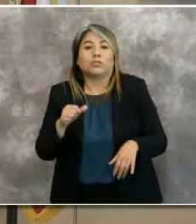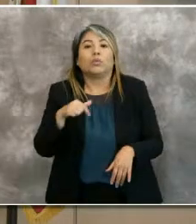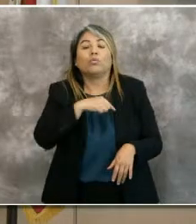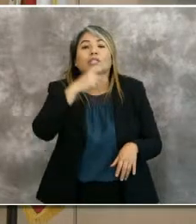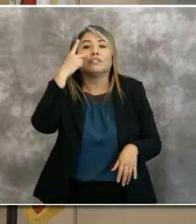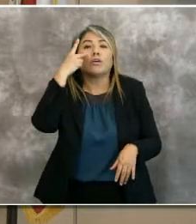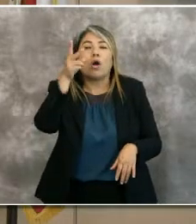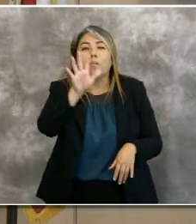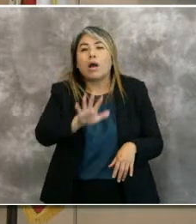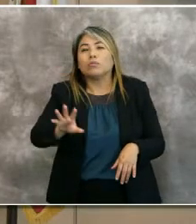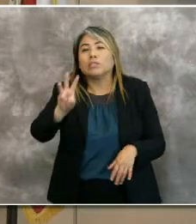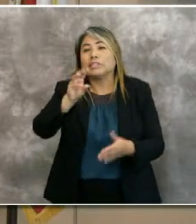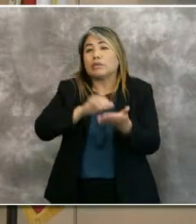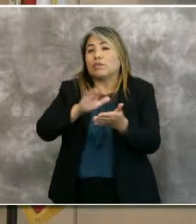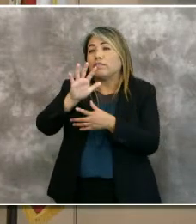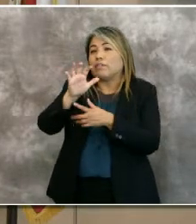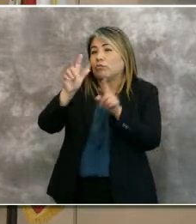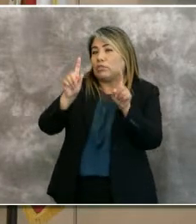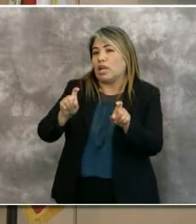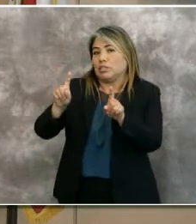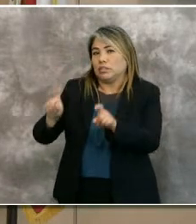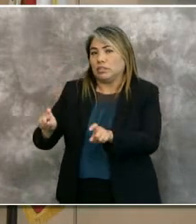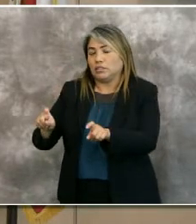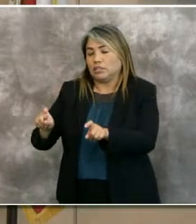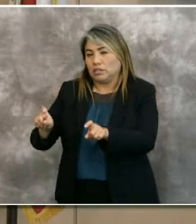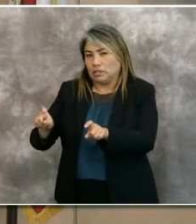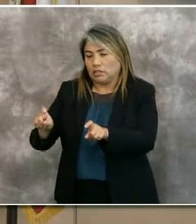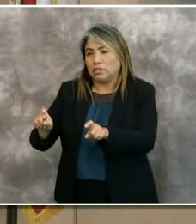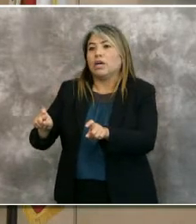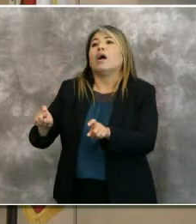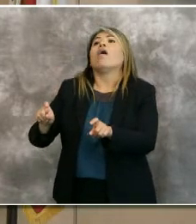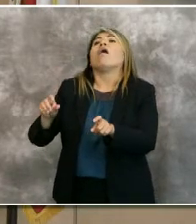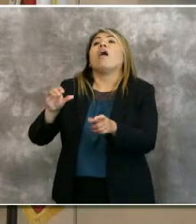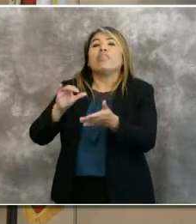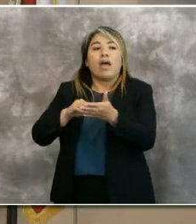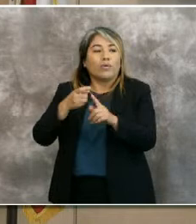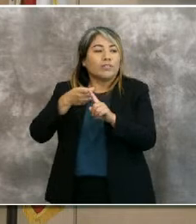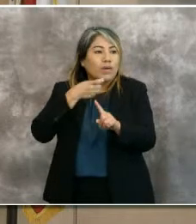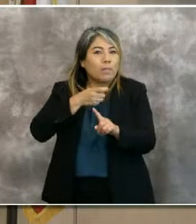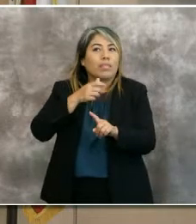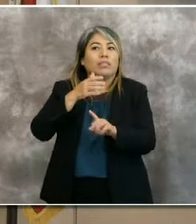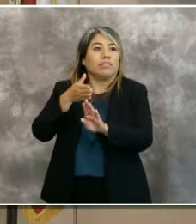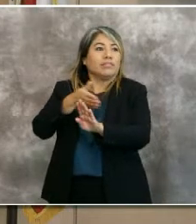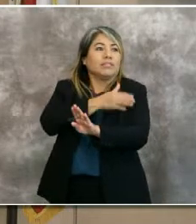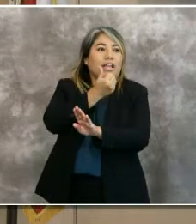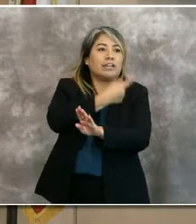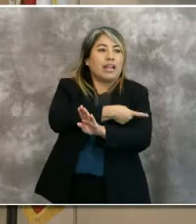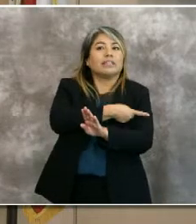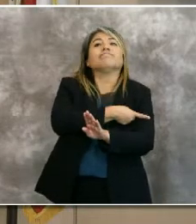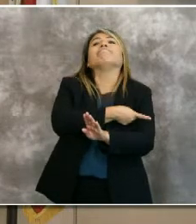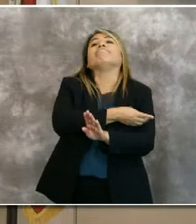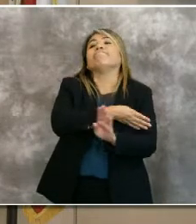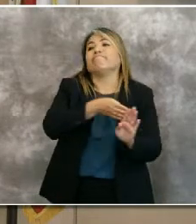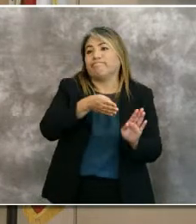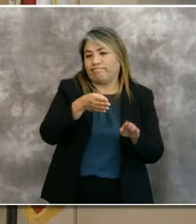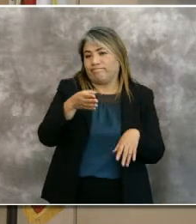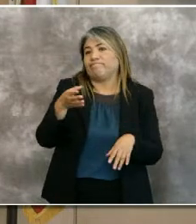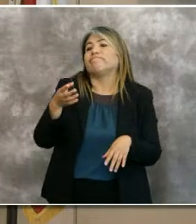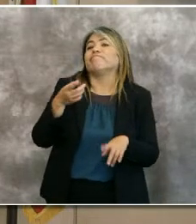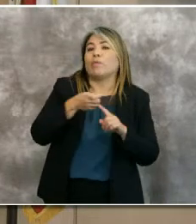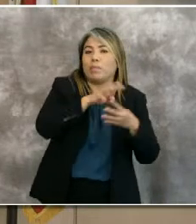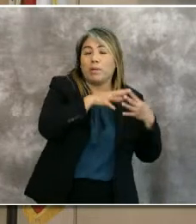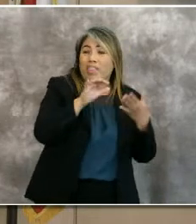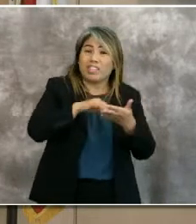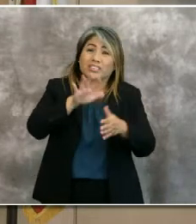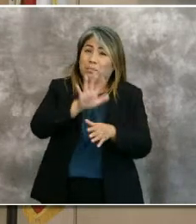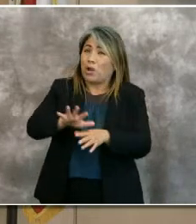about 6,500 tests that were reflecting the last 10 days of the month. And that's about